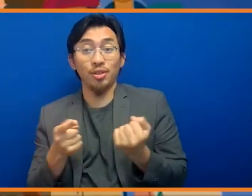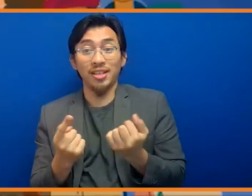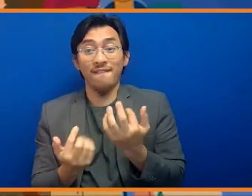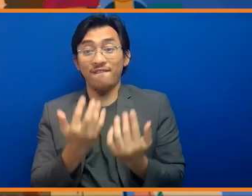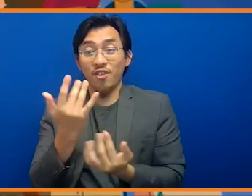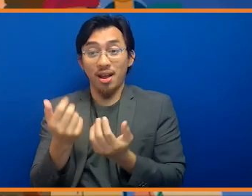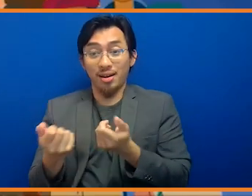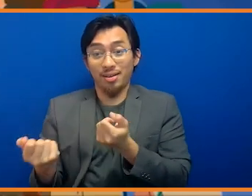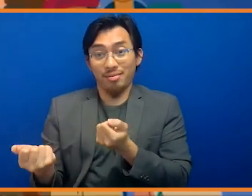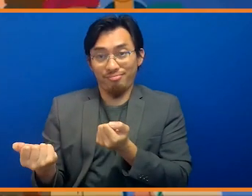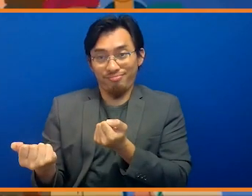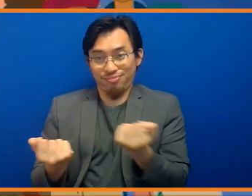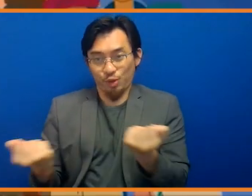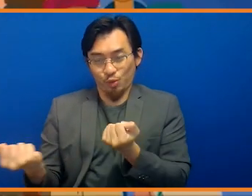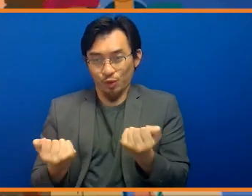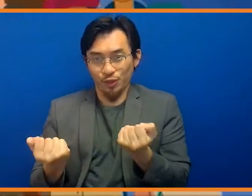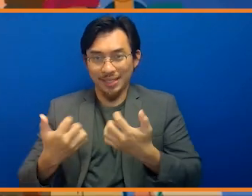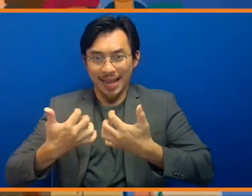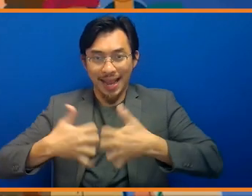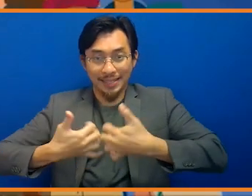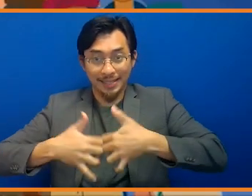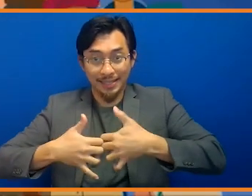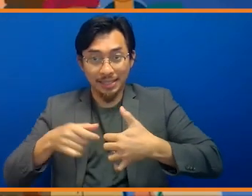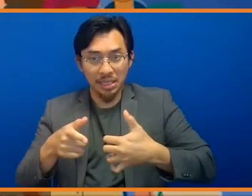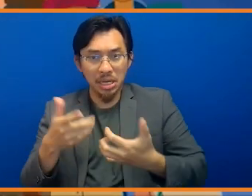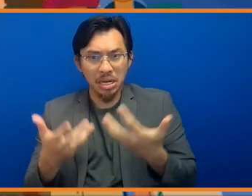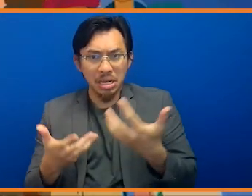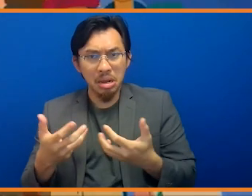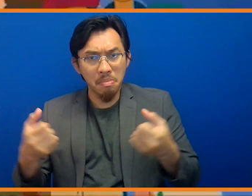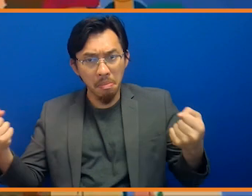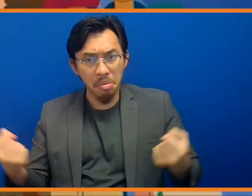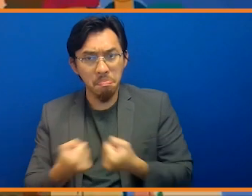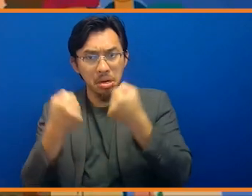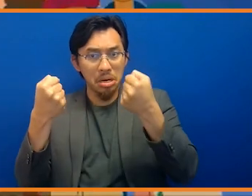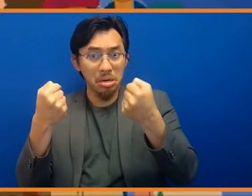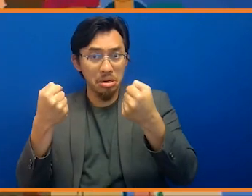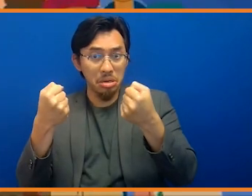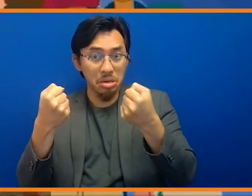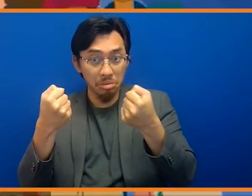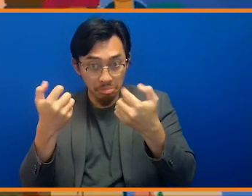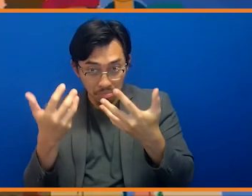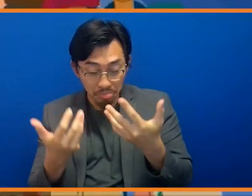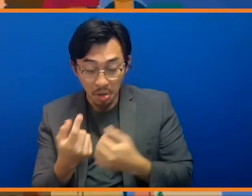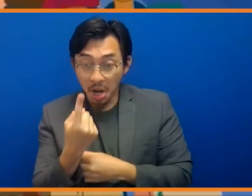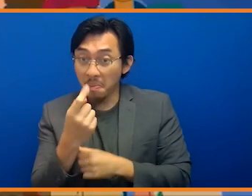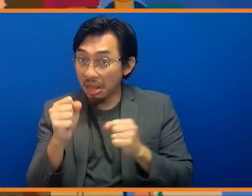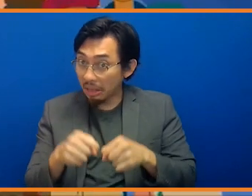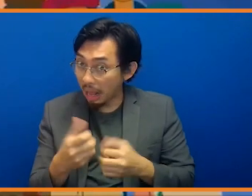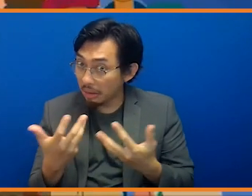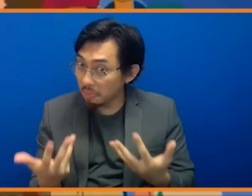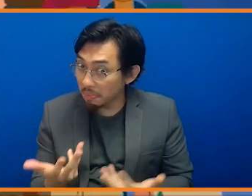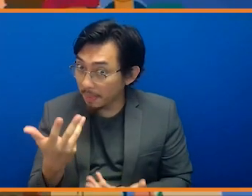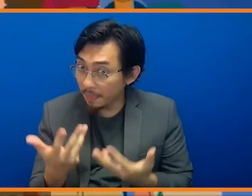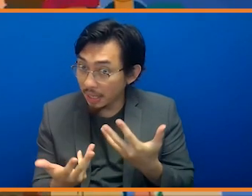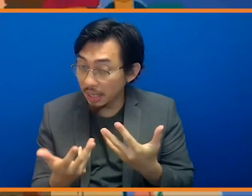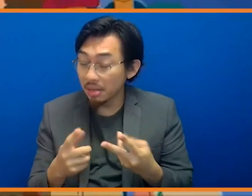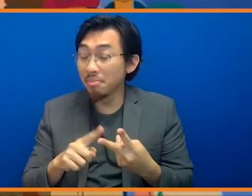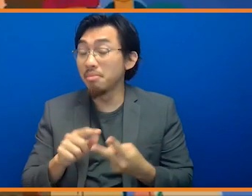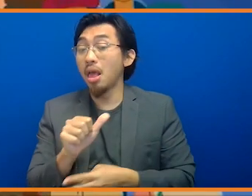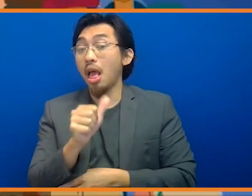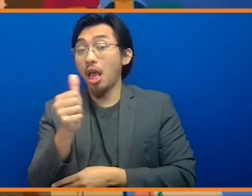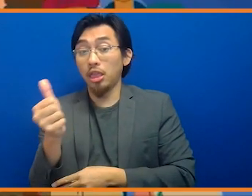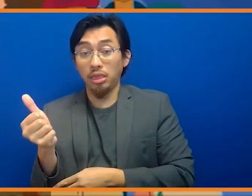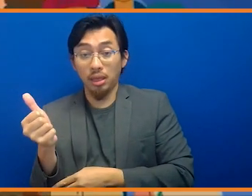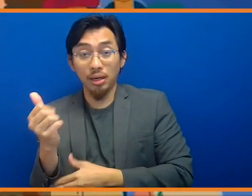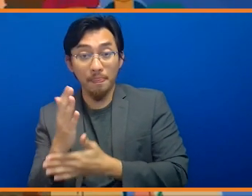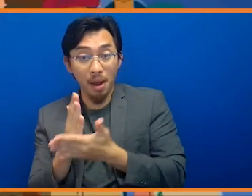this firefighter engine probably got into an accident. That's one possibility. And the other part, when